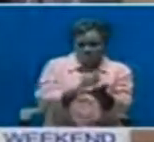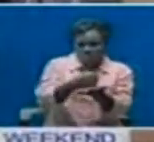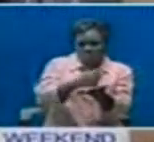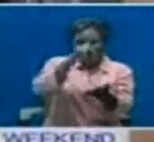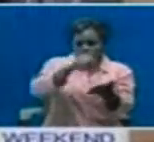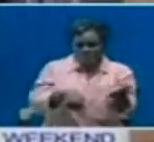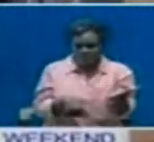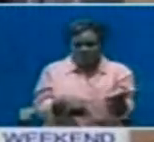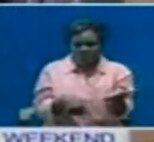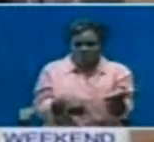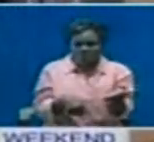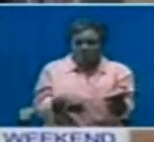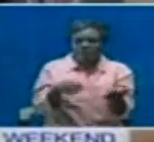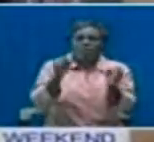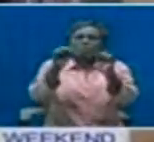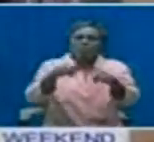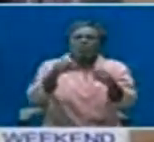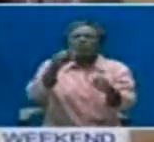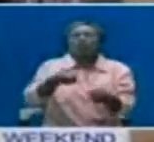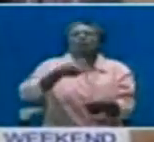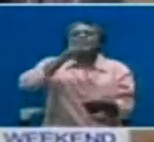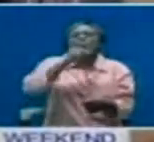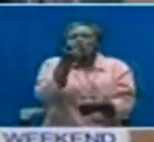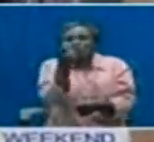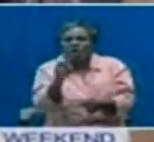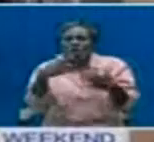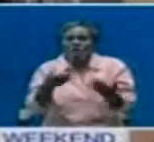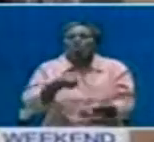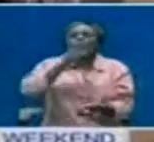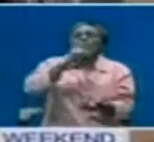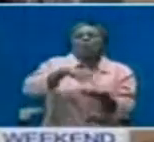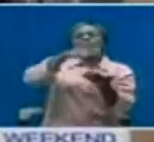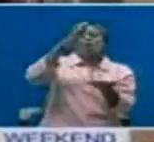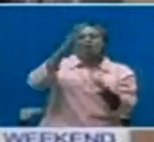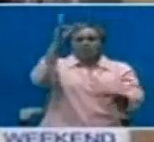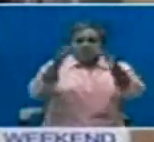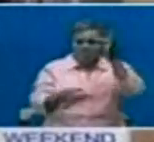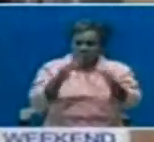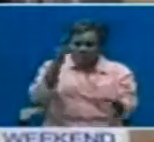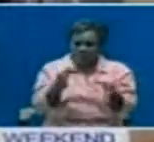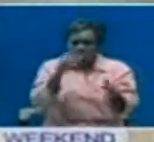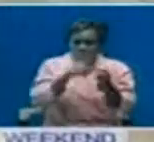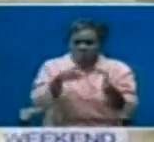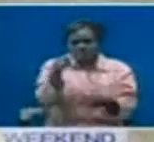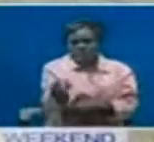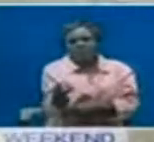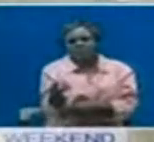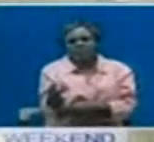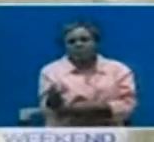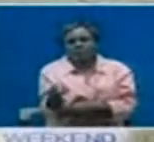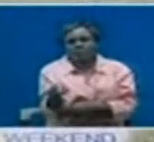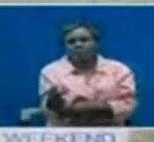that you may underdose or overdose. Depending on what's in it.